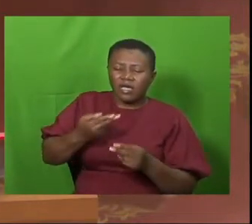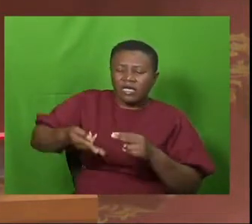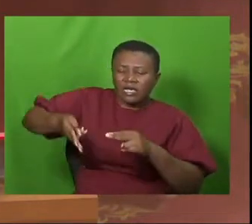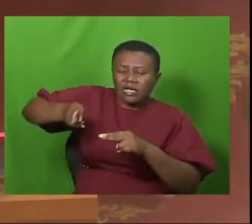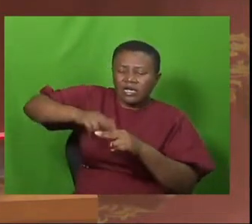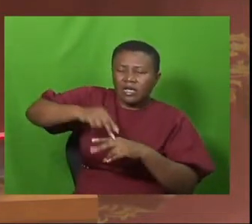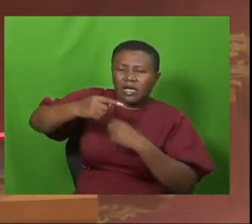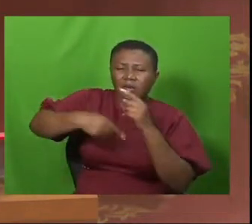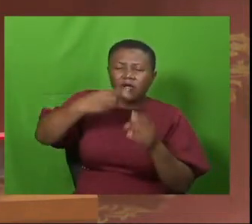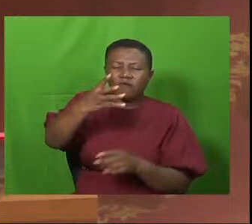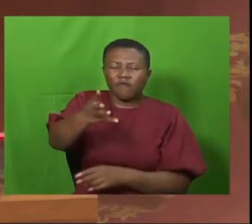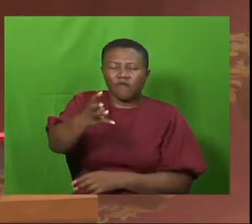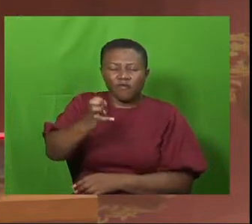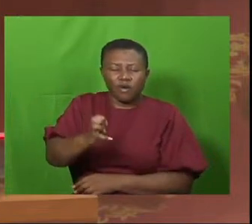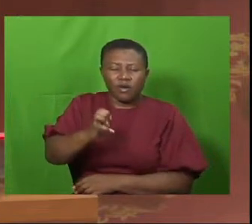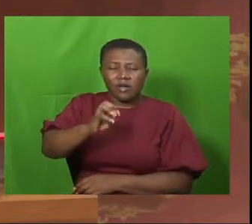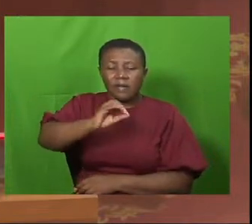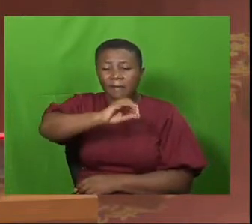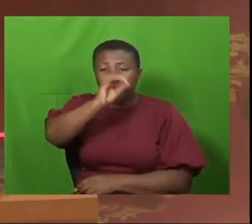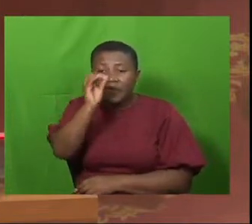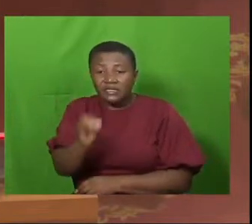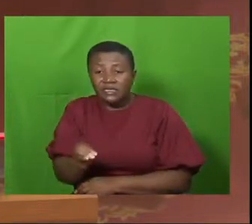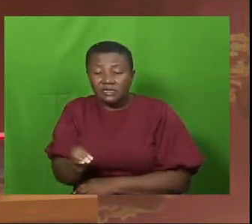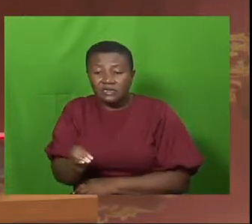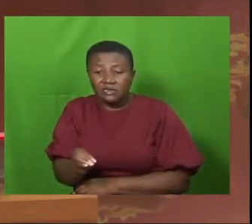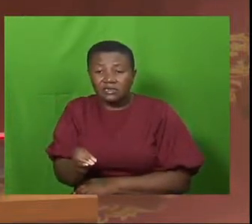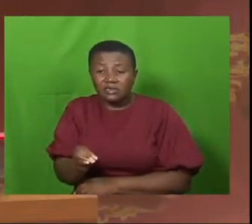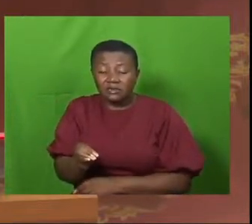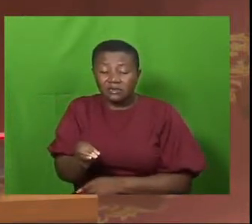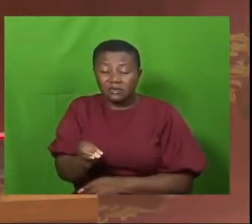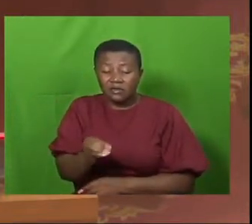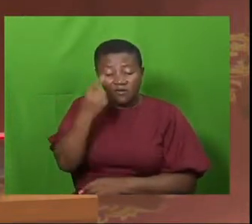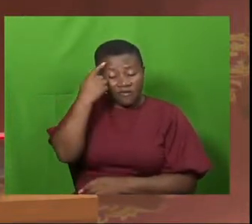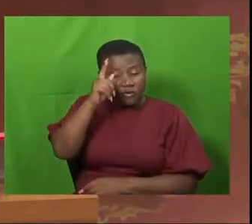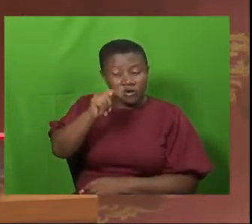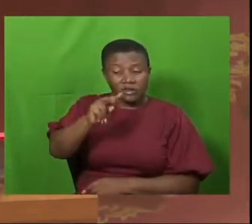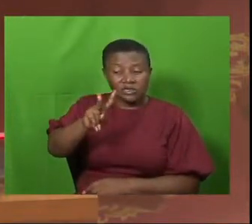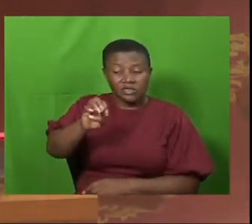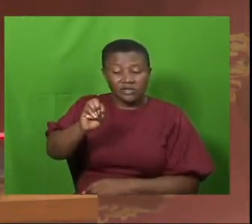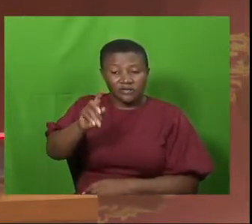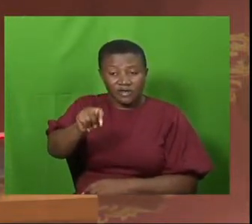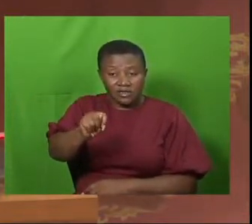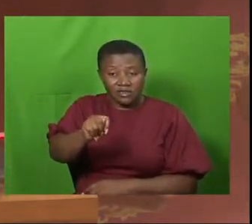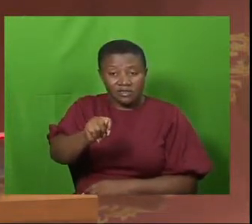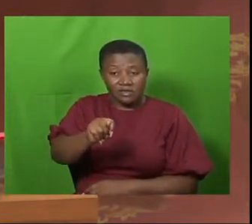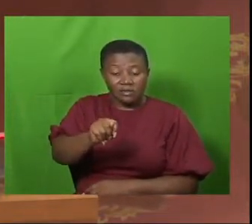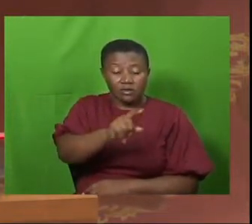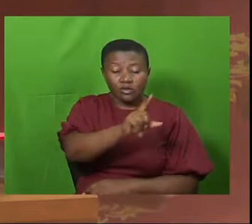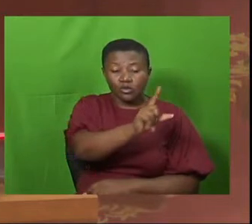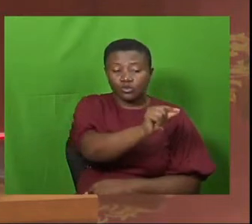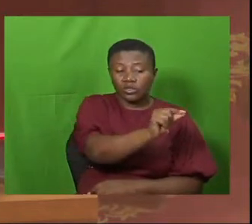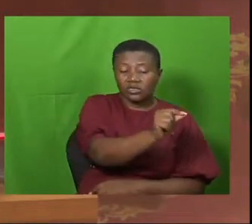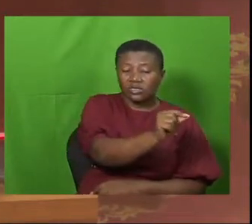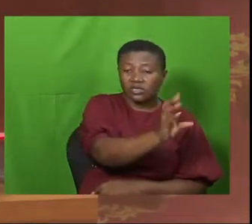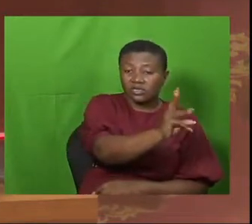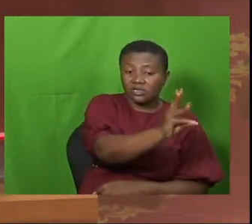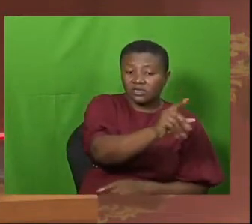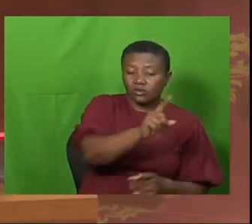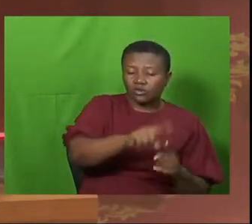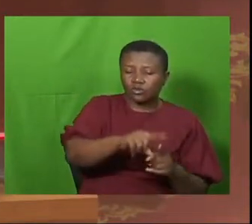enrollment into our TVET from 2015 to 2020. And again, Mr.